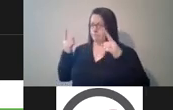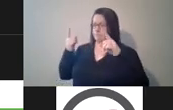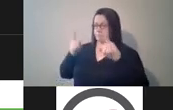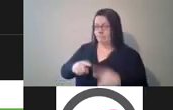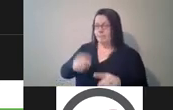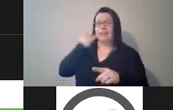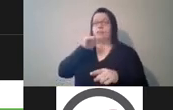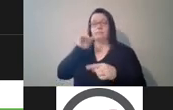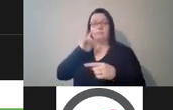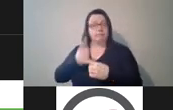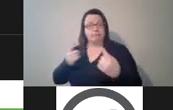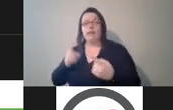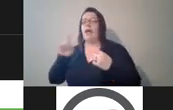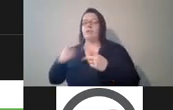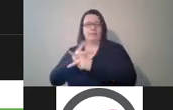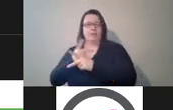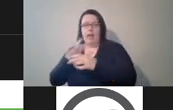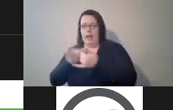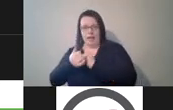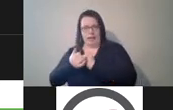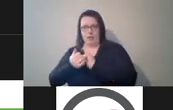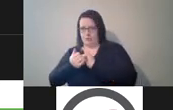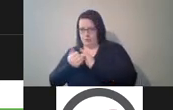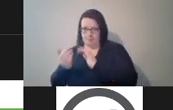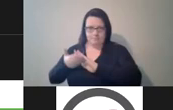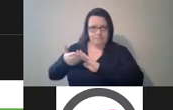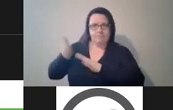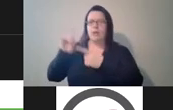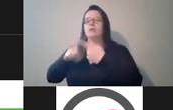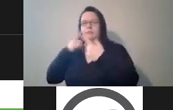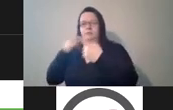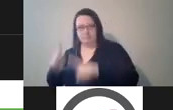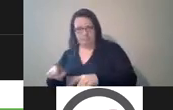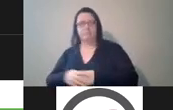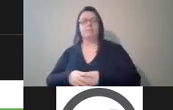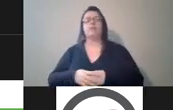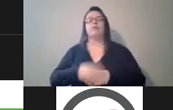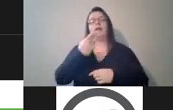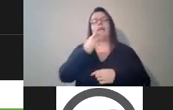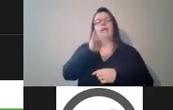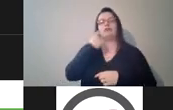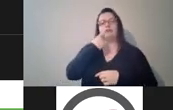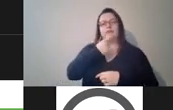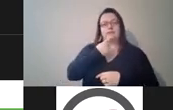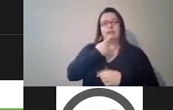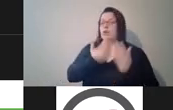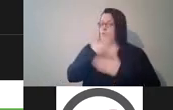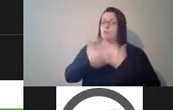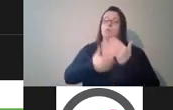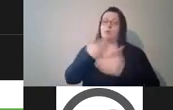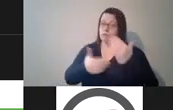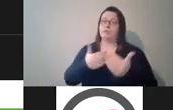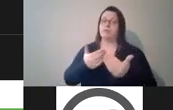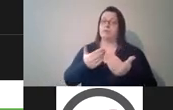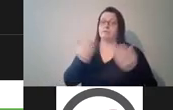So, and as Henry alluded to, it's still very new process. Evident that we've only done